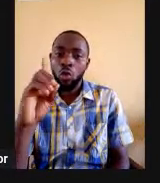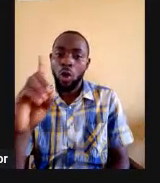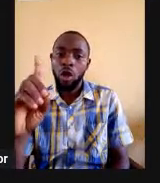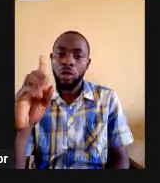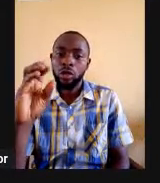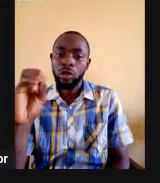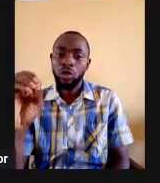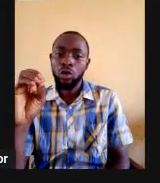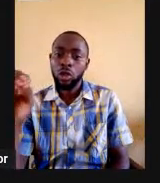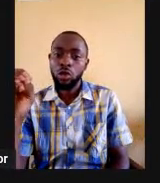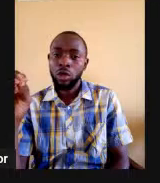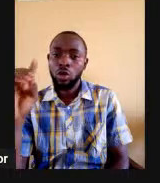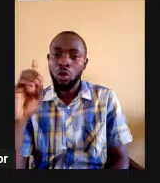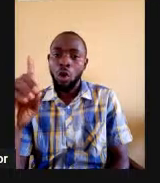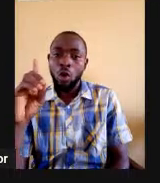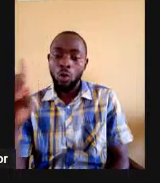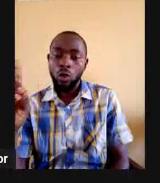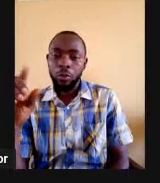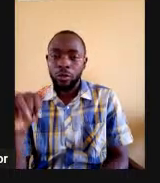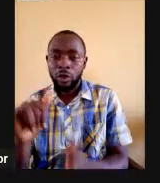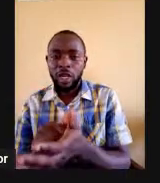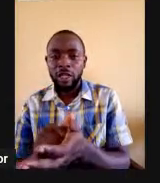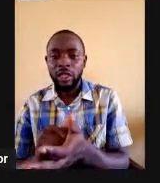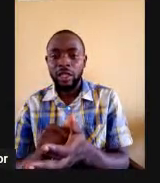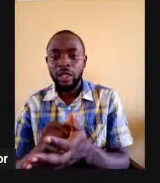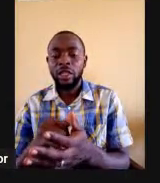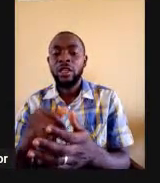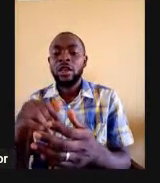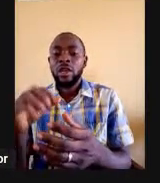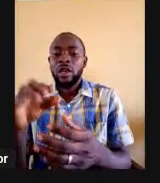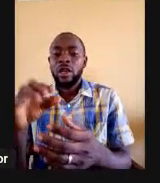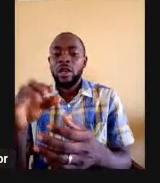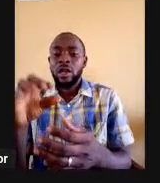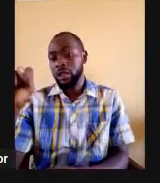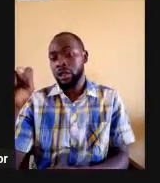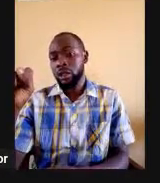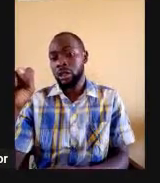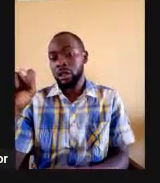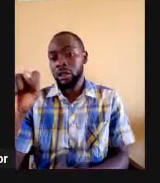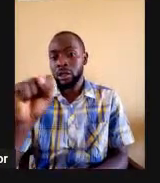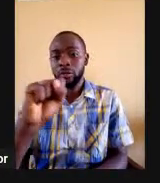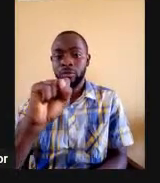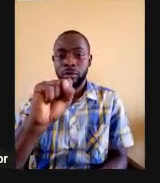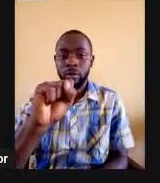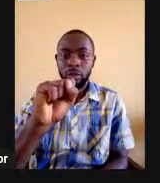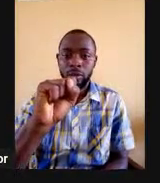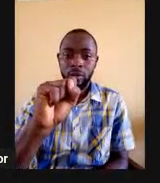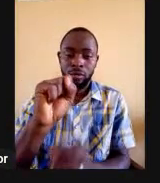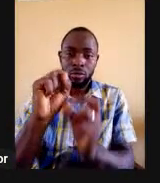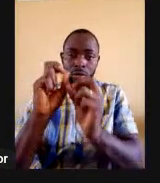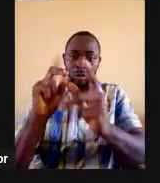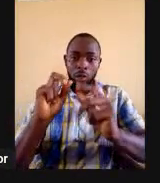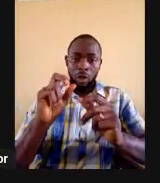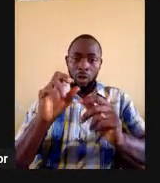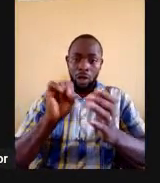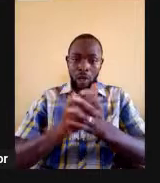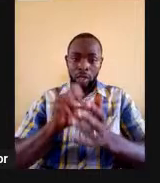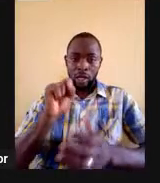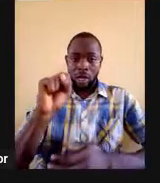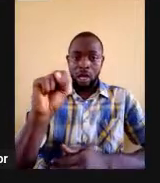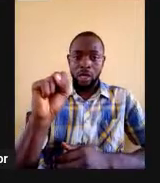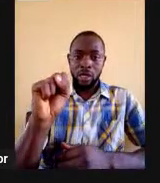010100011. That is the capital form of S. Is that okay? That is the capital form of